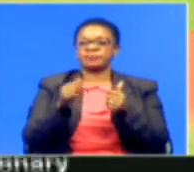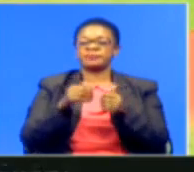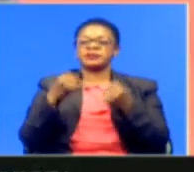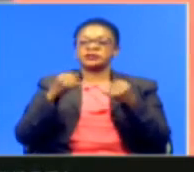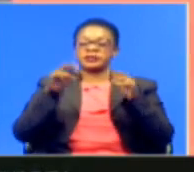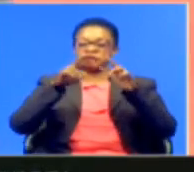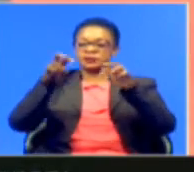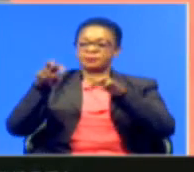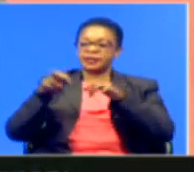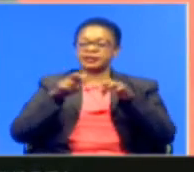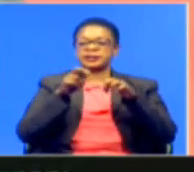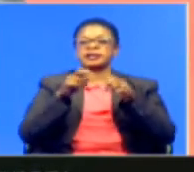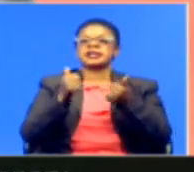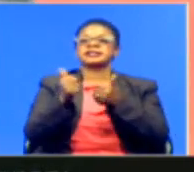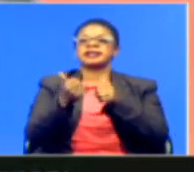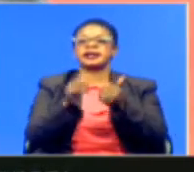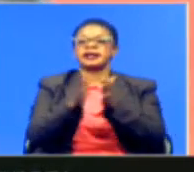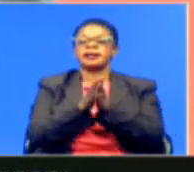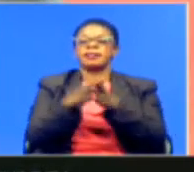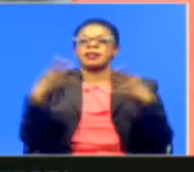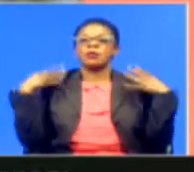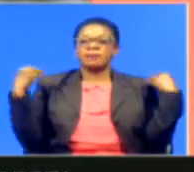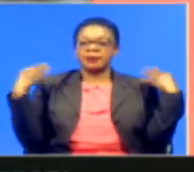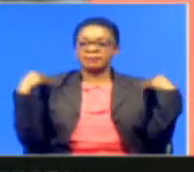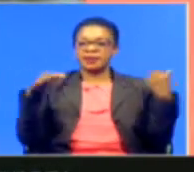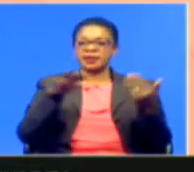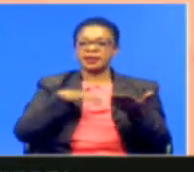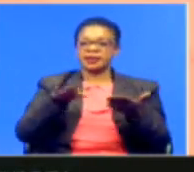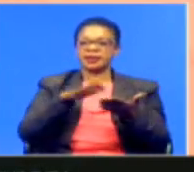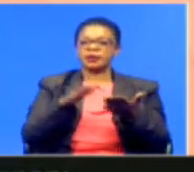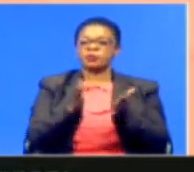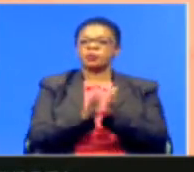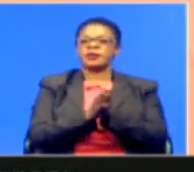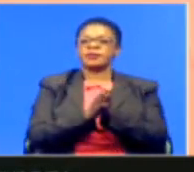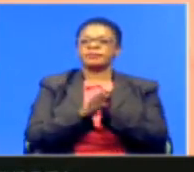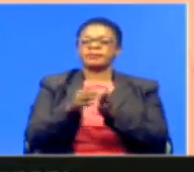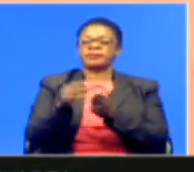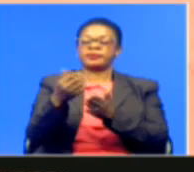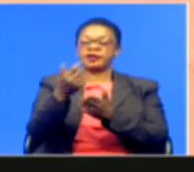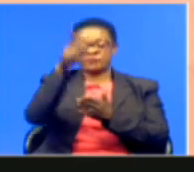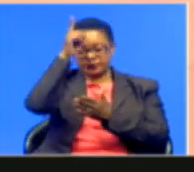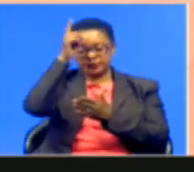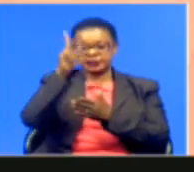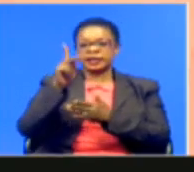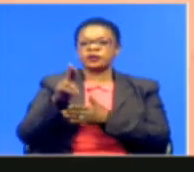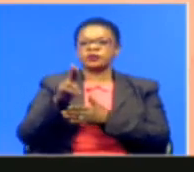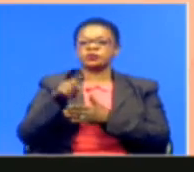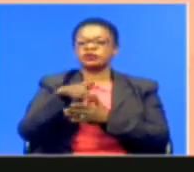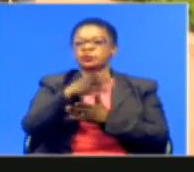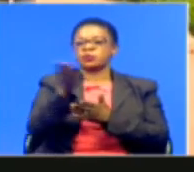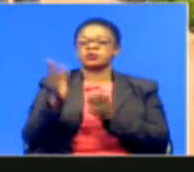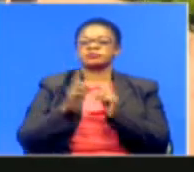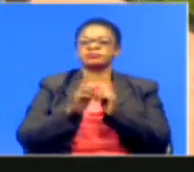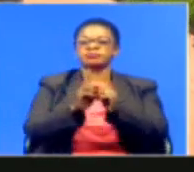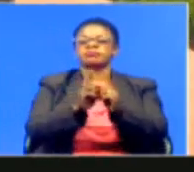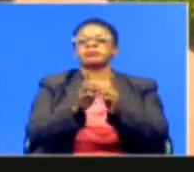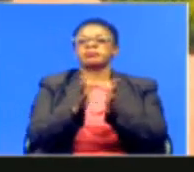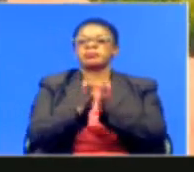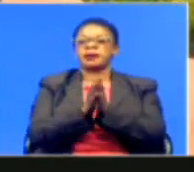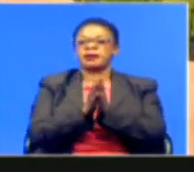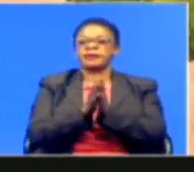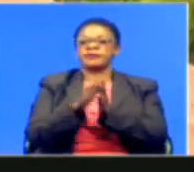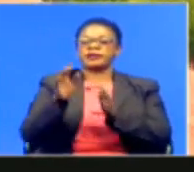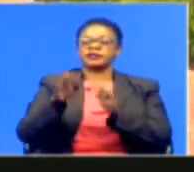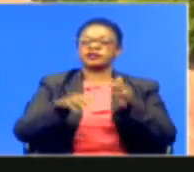Kasarani and the warm-up area also at Kasarani and the athletes' village at the Kenyatta University. She was accompanied by the chief